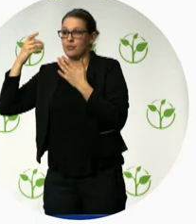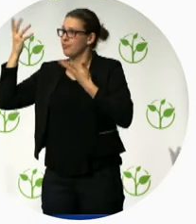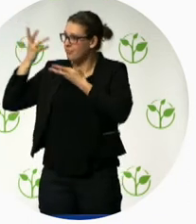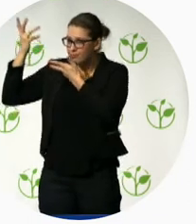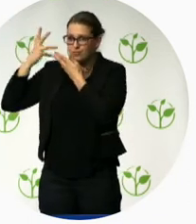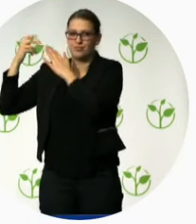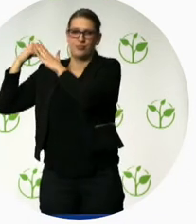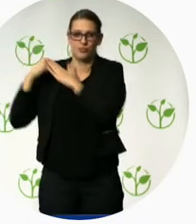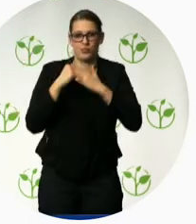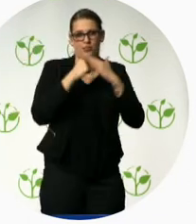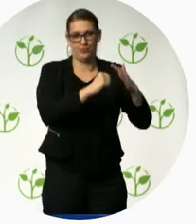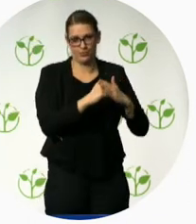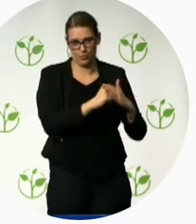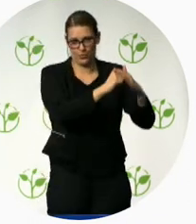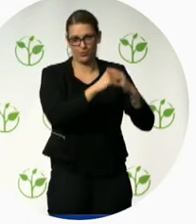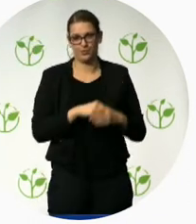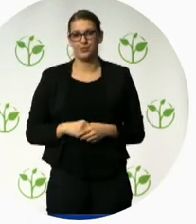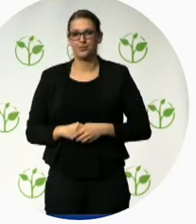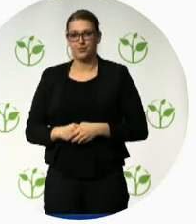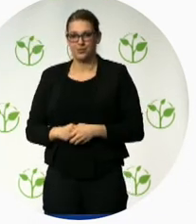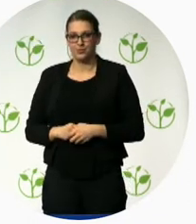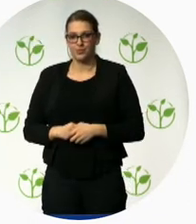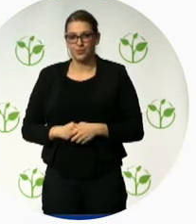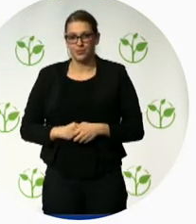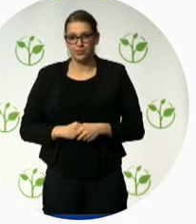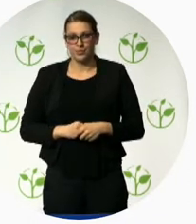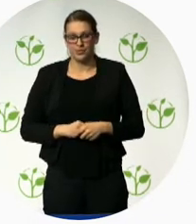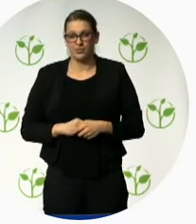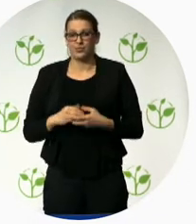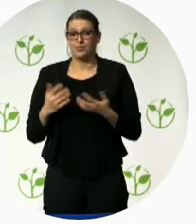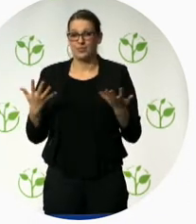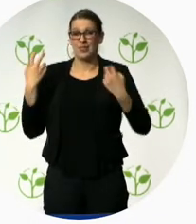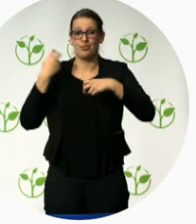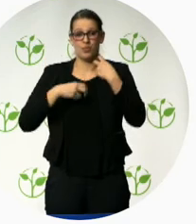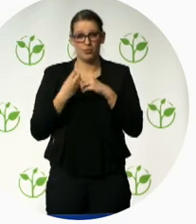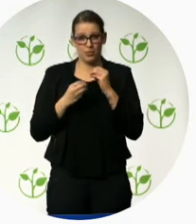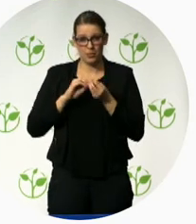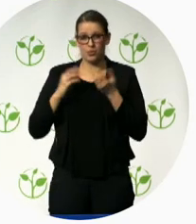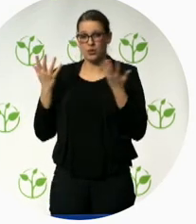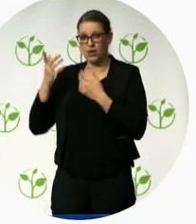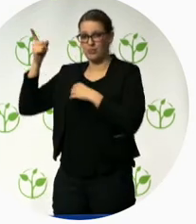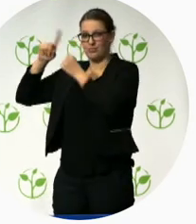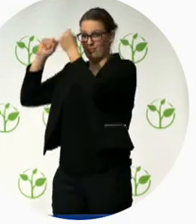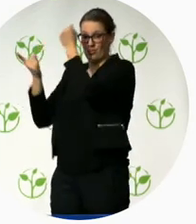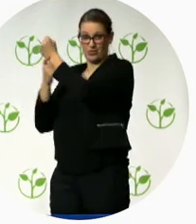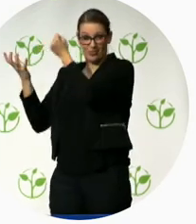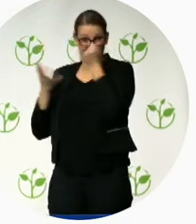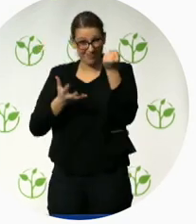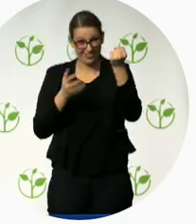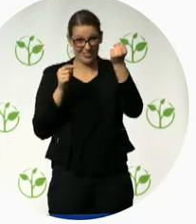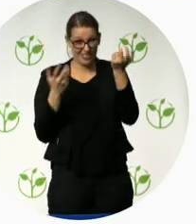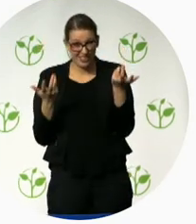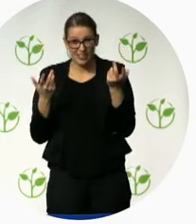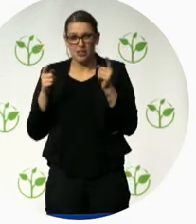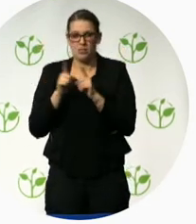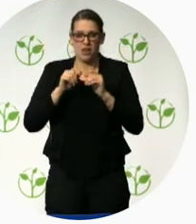of visions or lack of means and lack of expertise. So Karuna exactly, you know, try to hit those parts